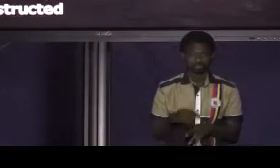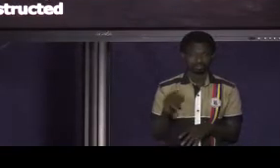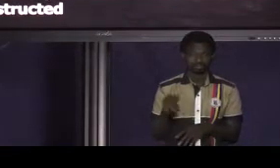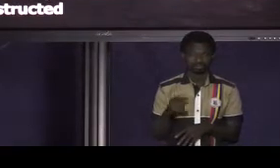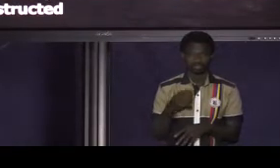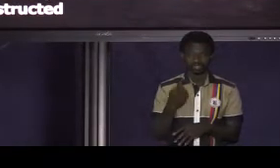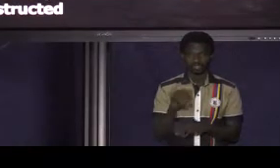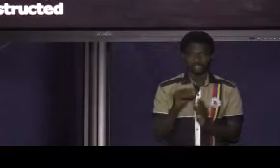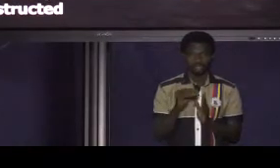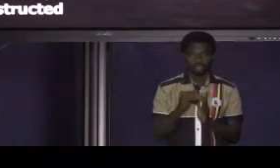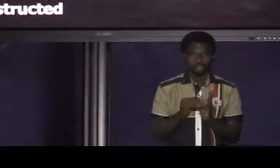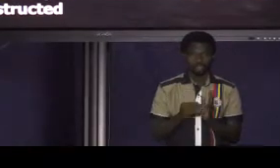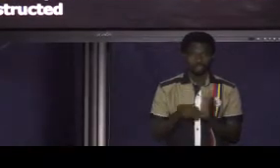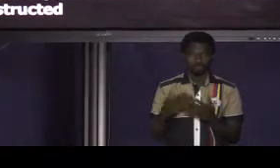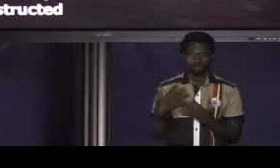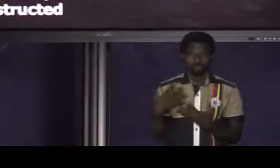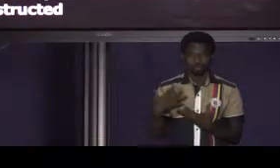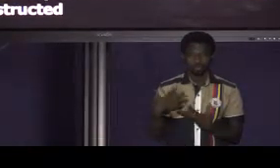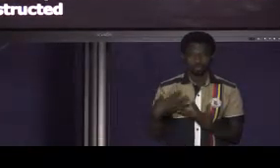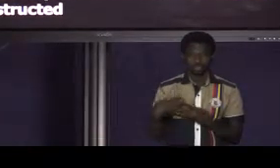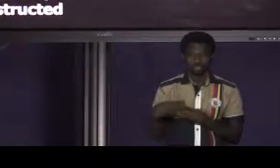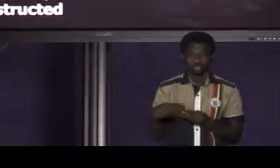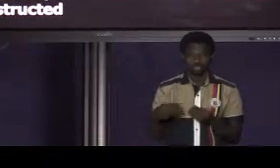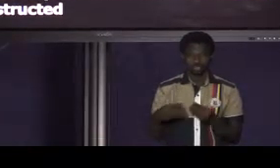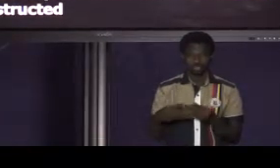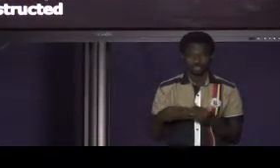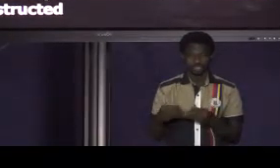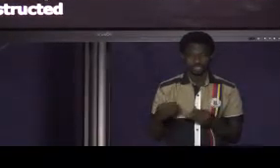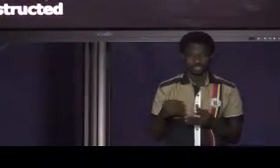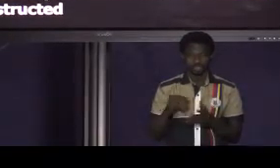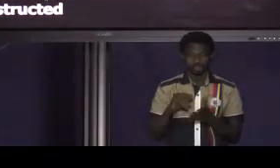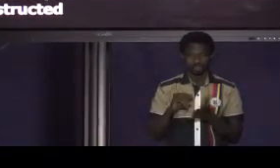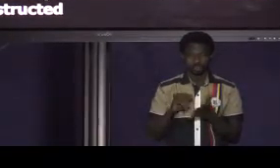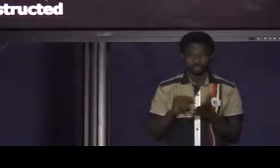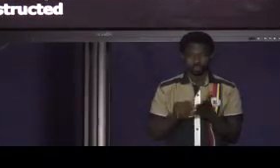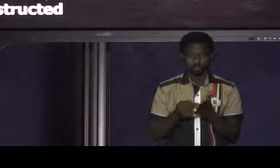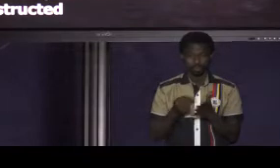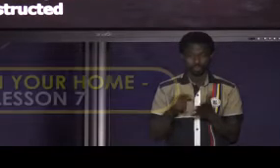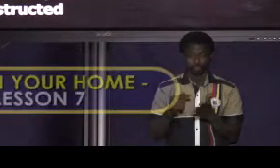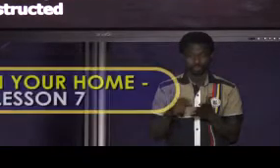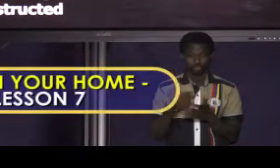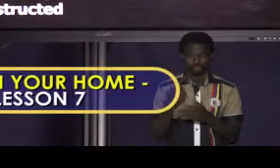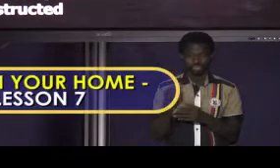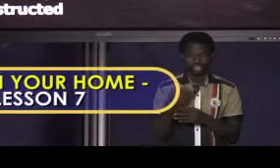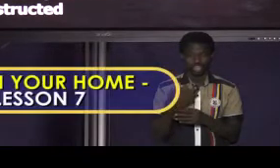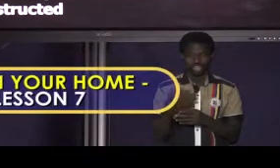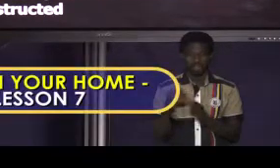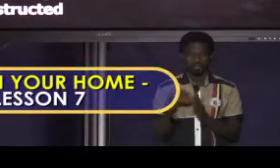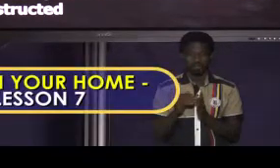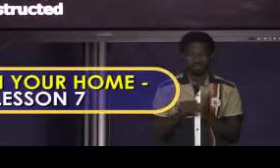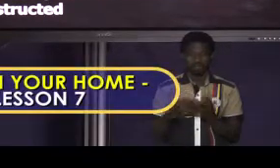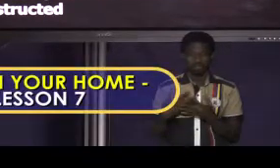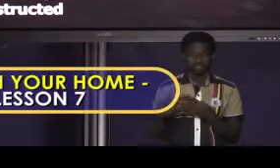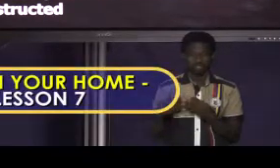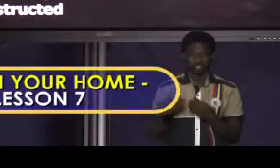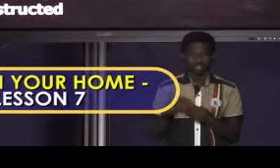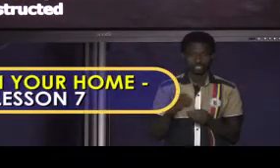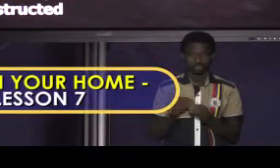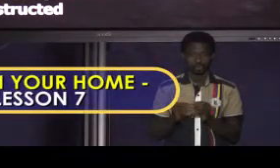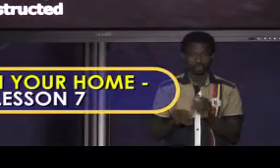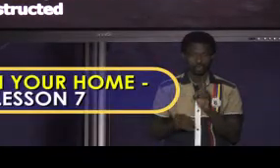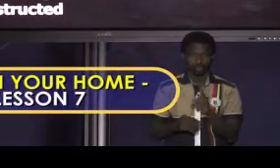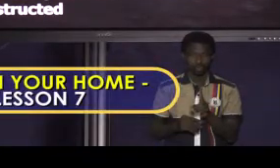Punctuate the following sentences. Punctuate the following sentences. Number